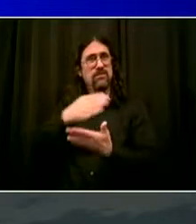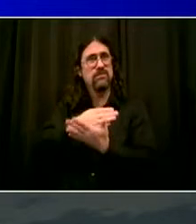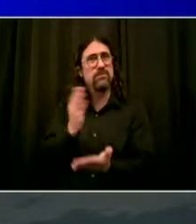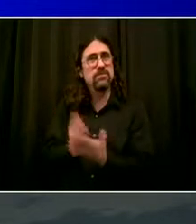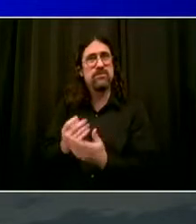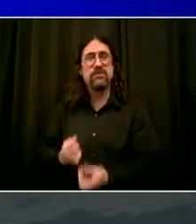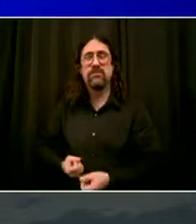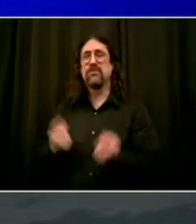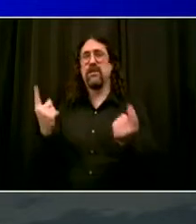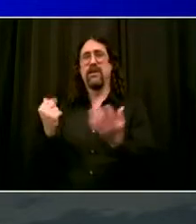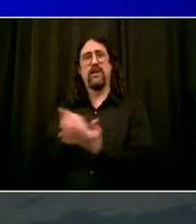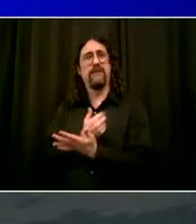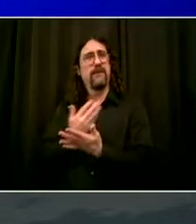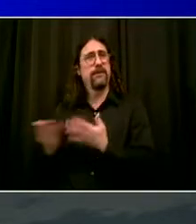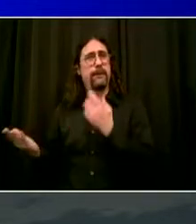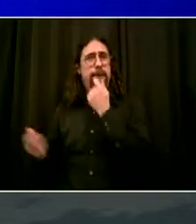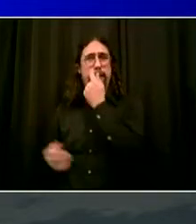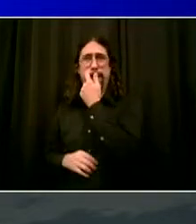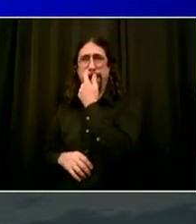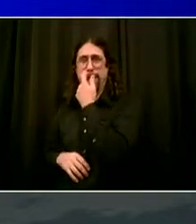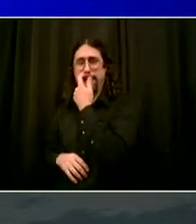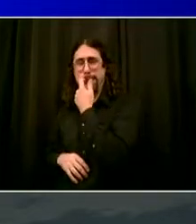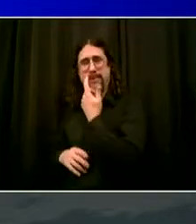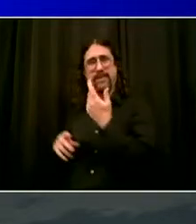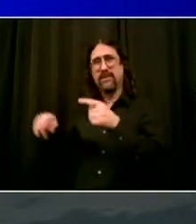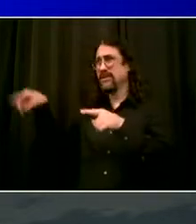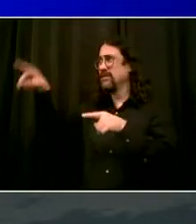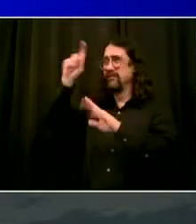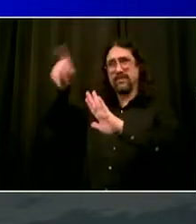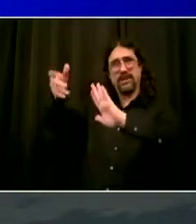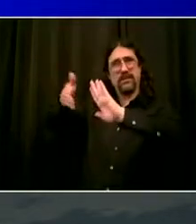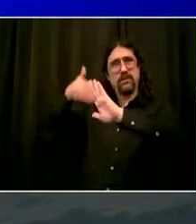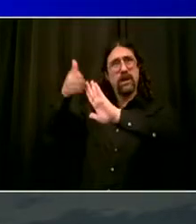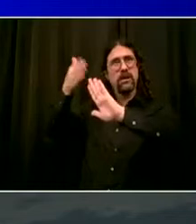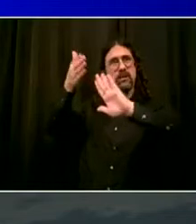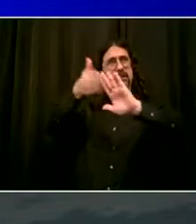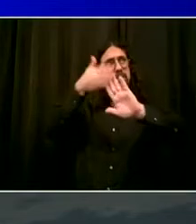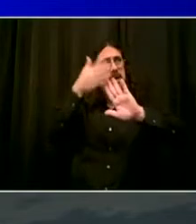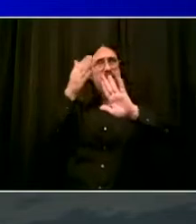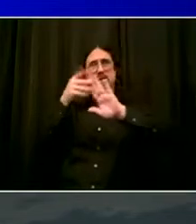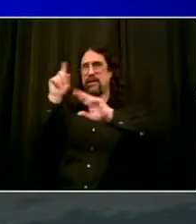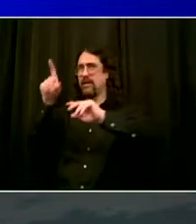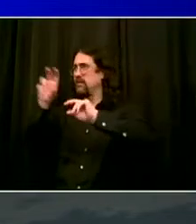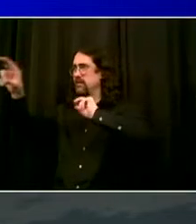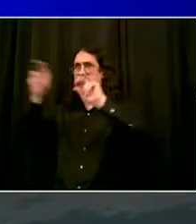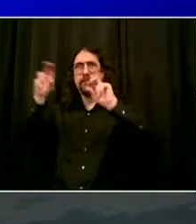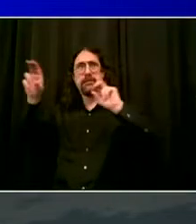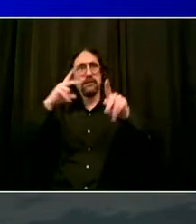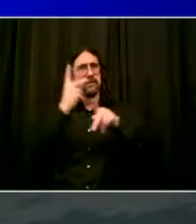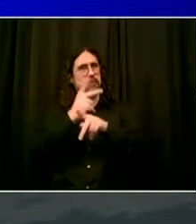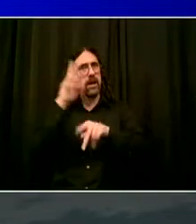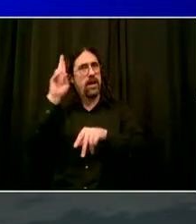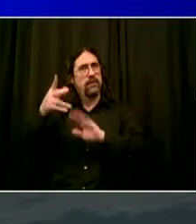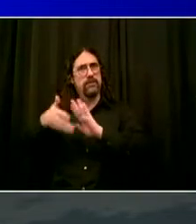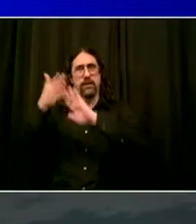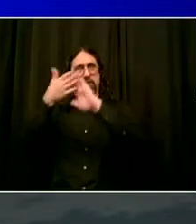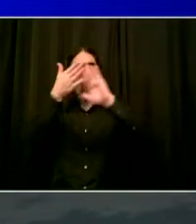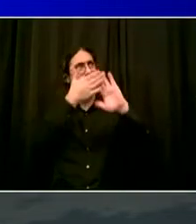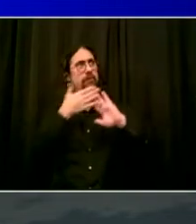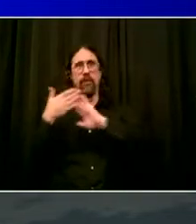Maker so now let me talk about what we have achieved in part with the help of that stimulus